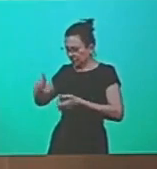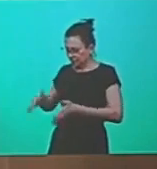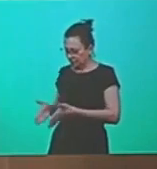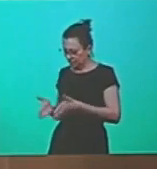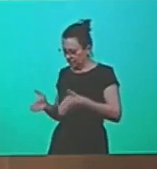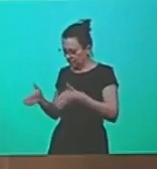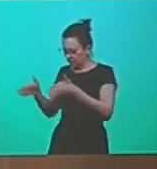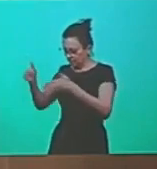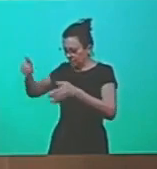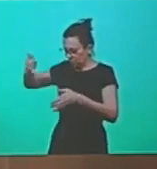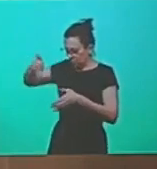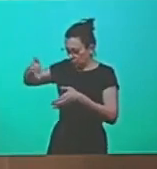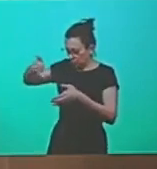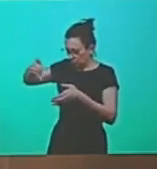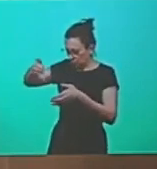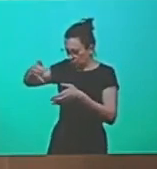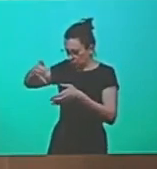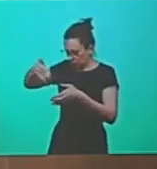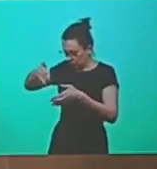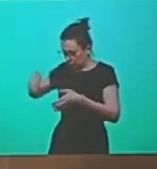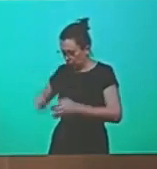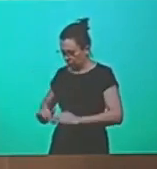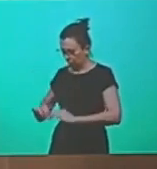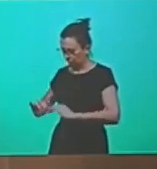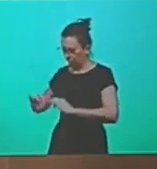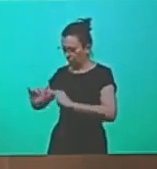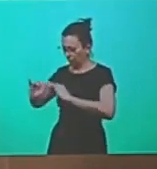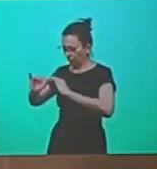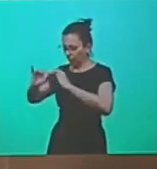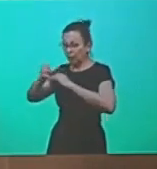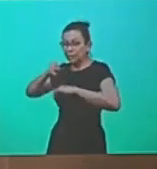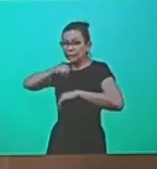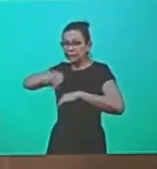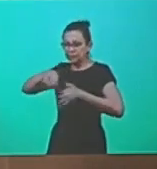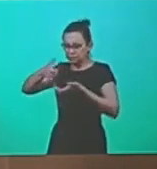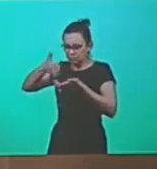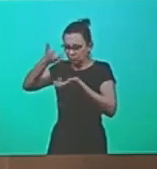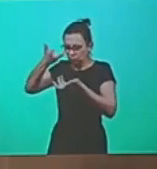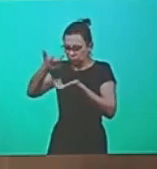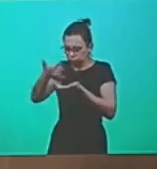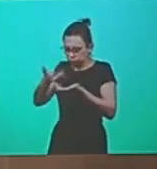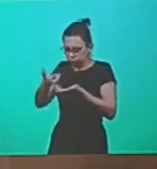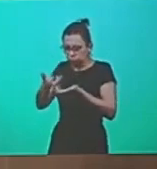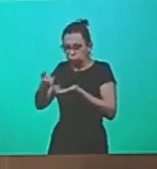with the oil, the extra oil that they had.